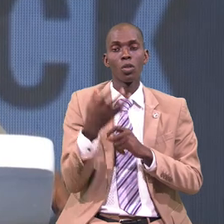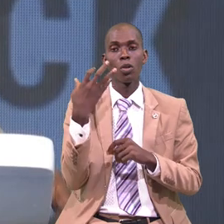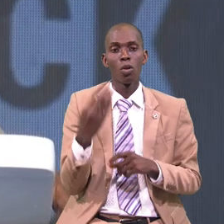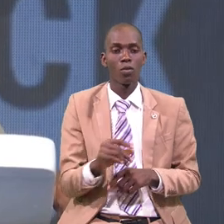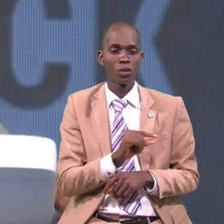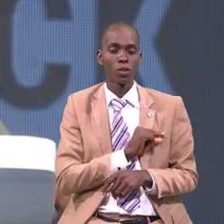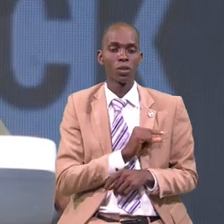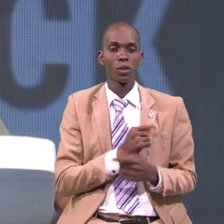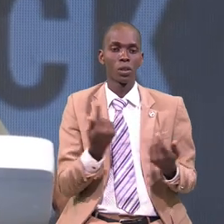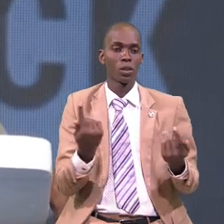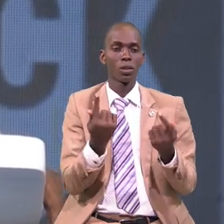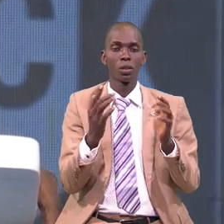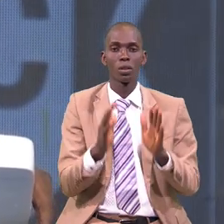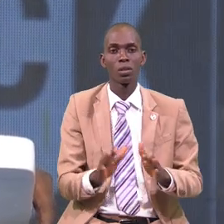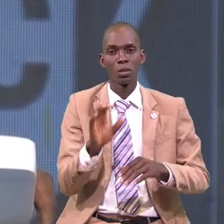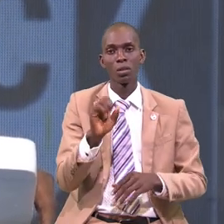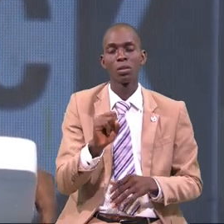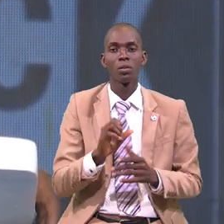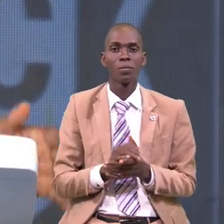transgressors.